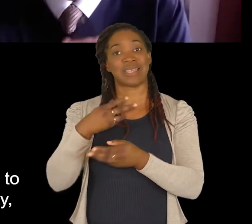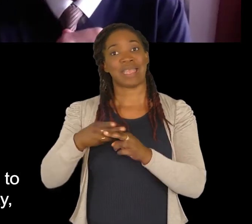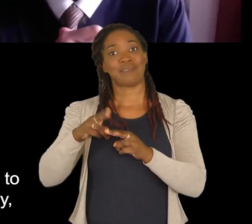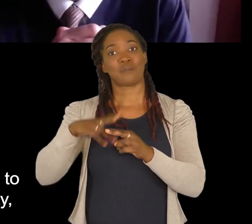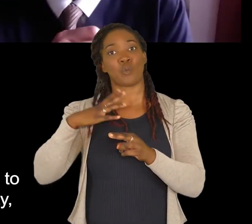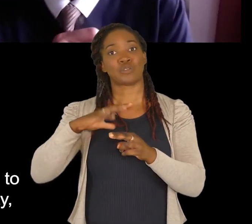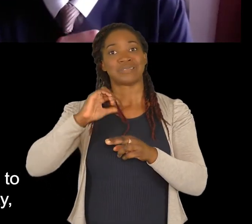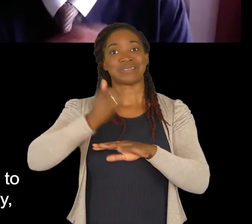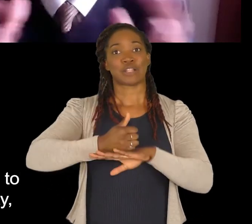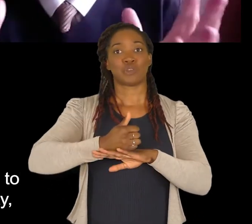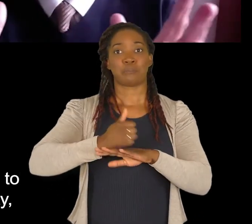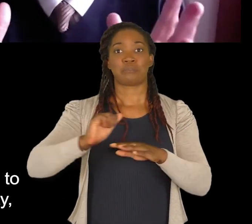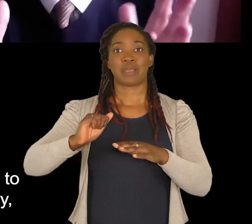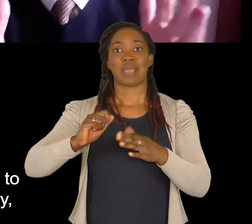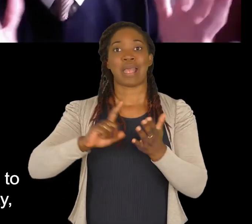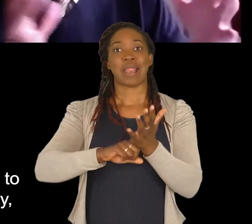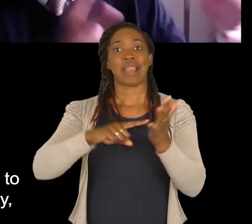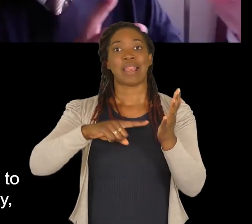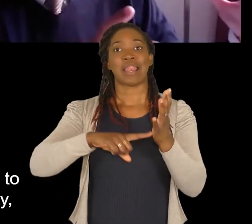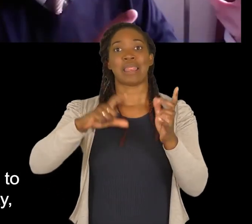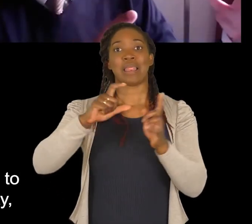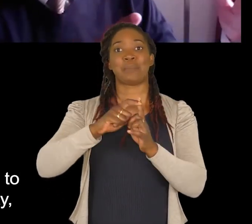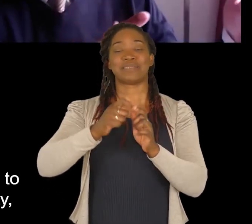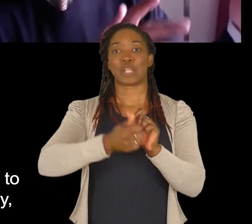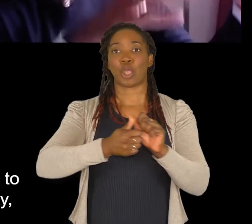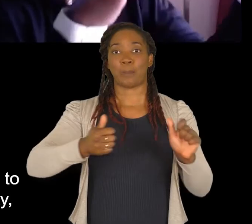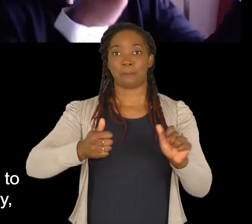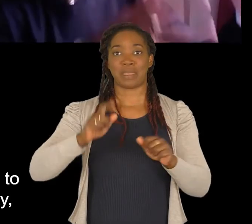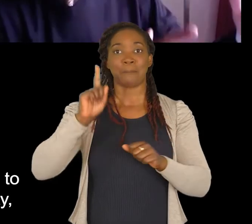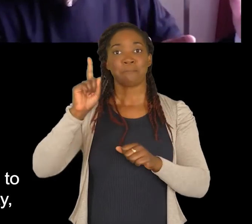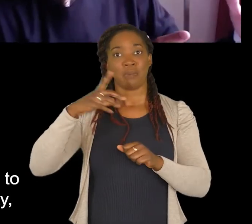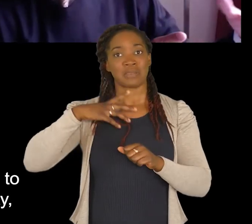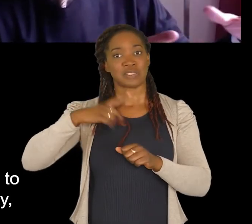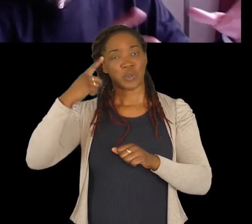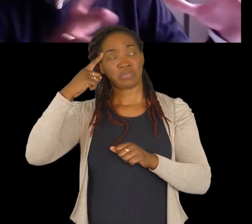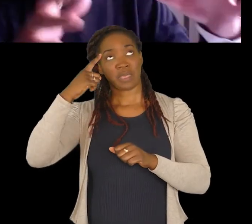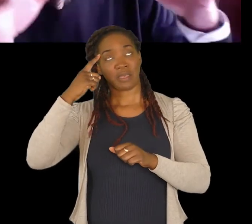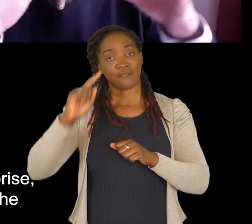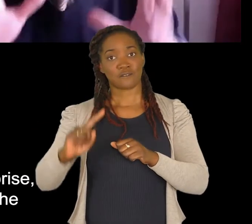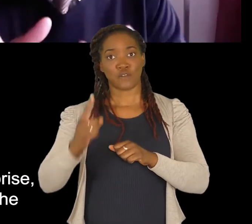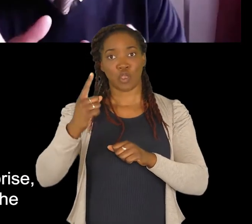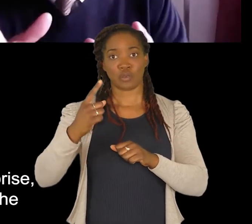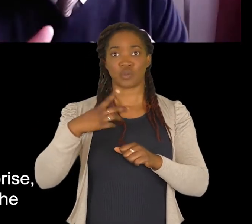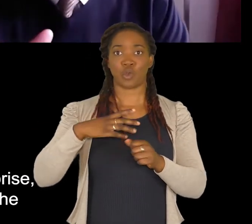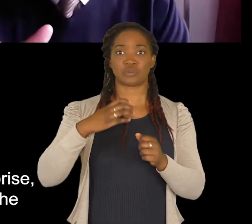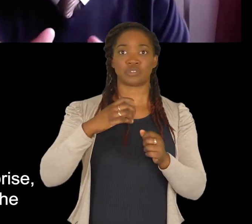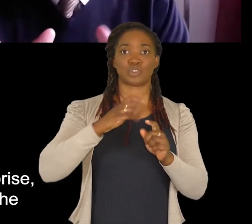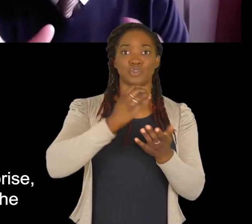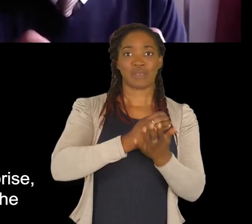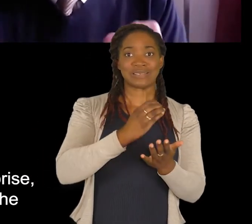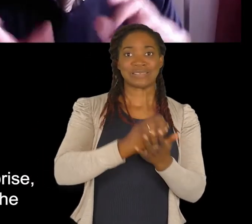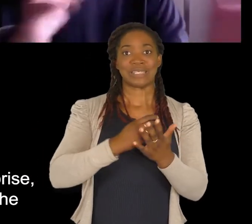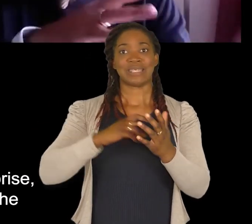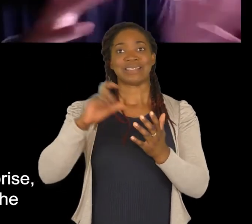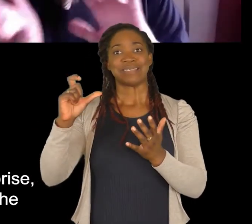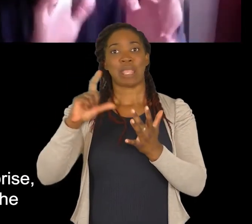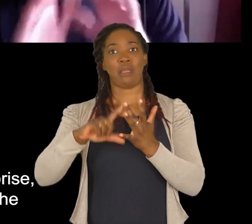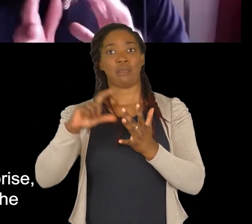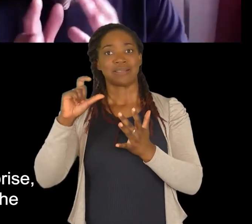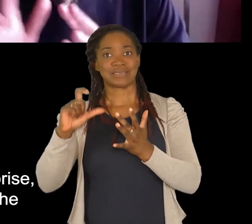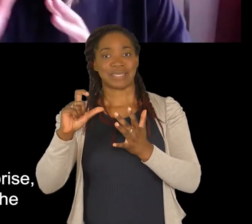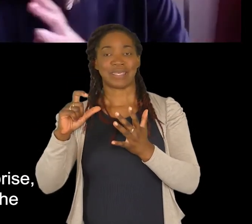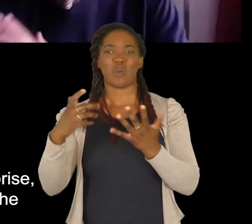limited company. But obviously, you have to think first about whether you want a charity, whether you want a community interest company, which is